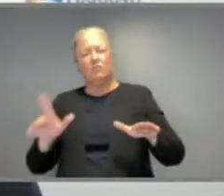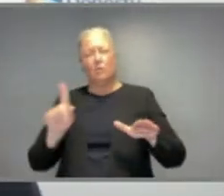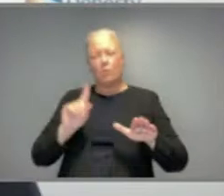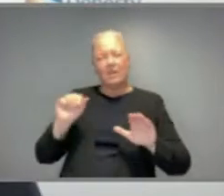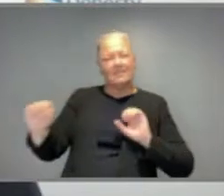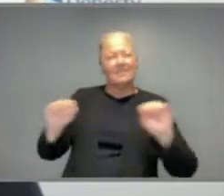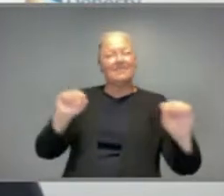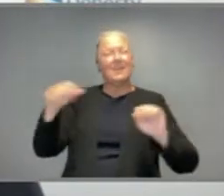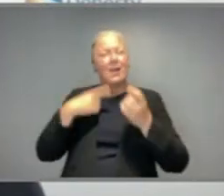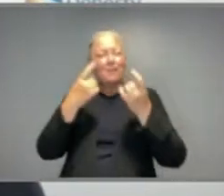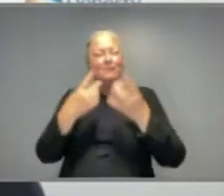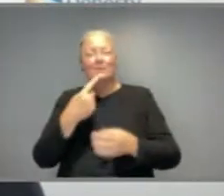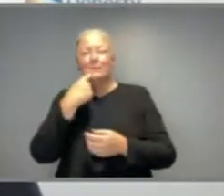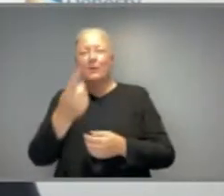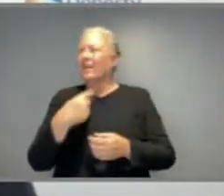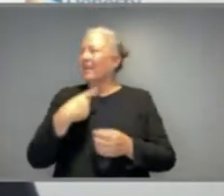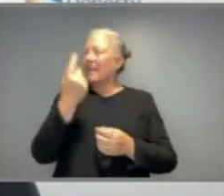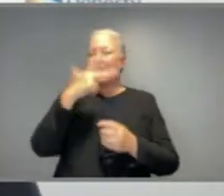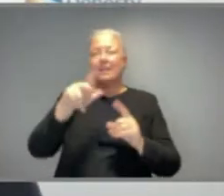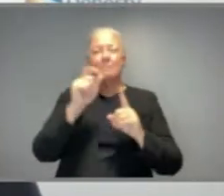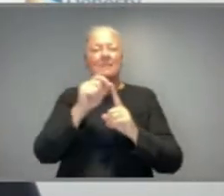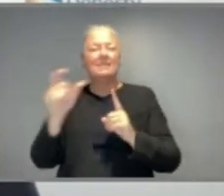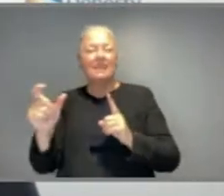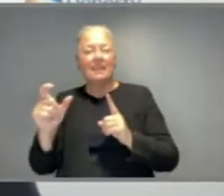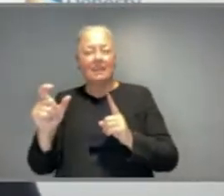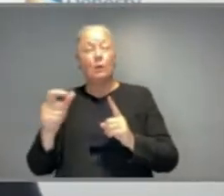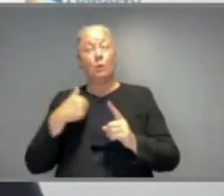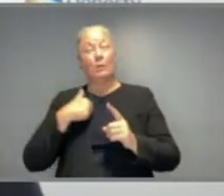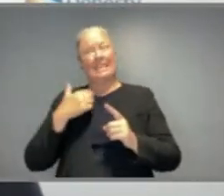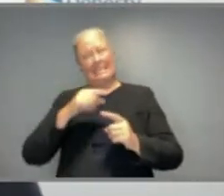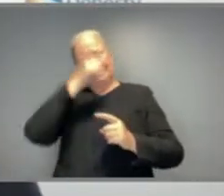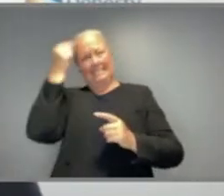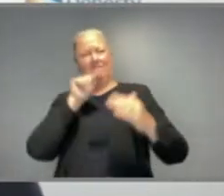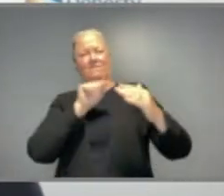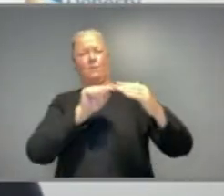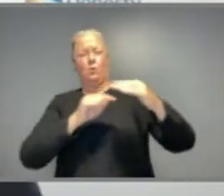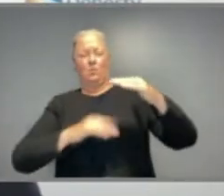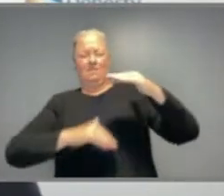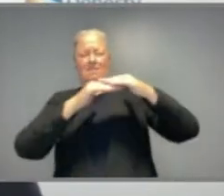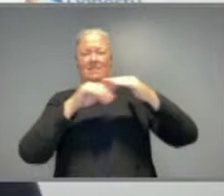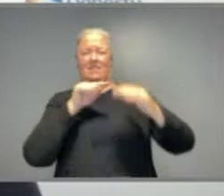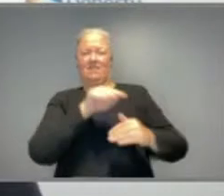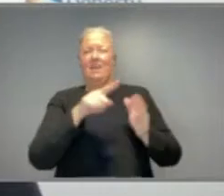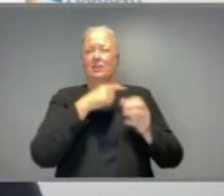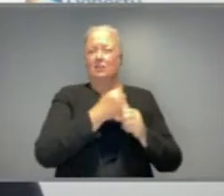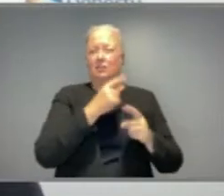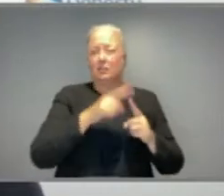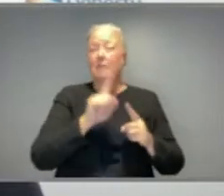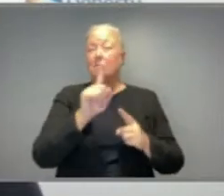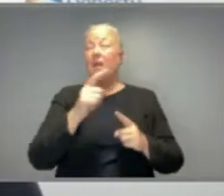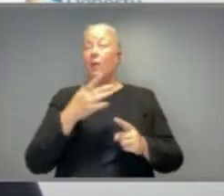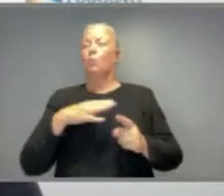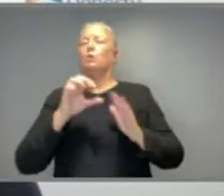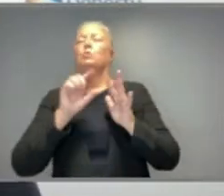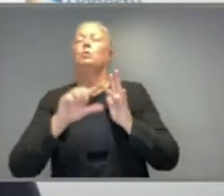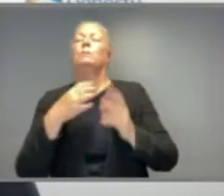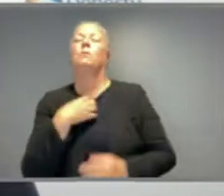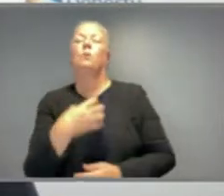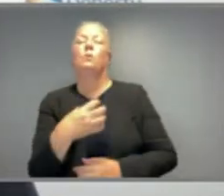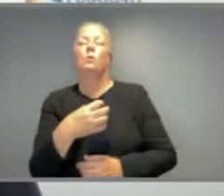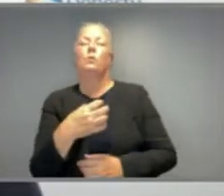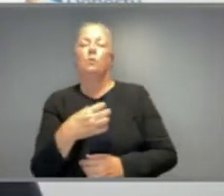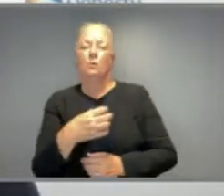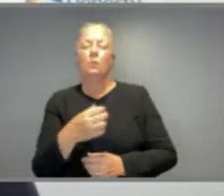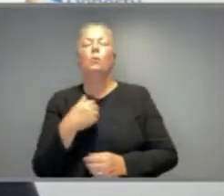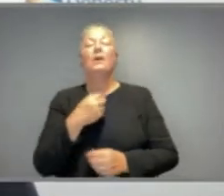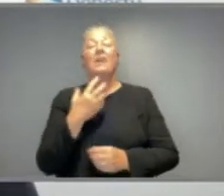flagged that 80% was the coverage threshold we were aiming for, but there is also room to go further. And we did specifically do a subcomponent of the modelling